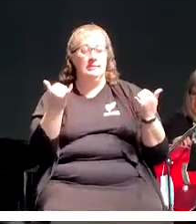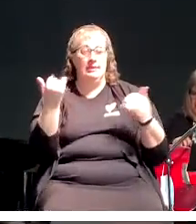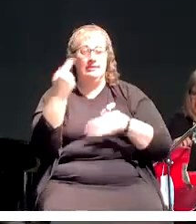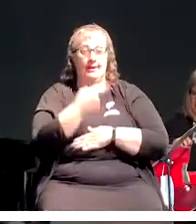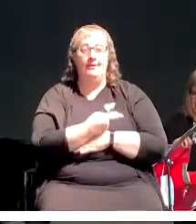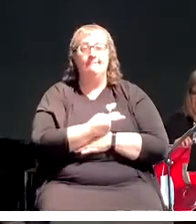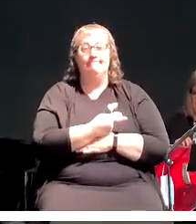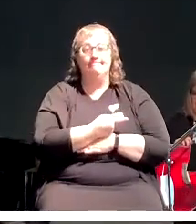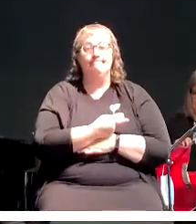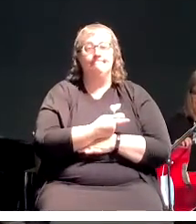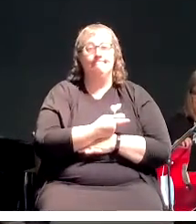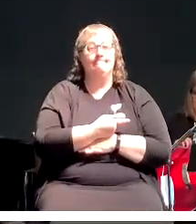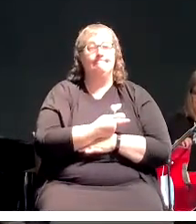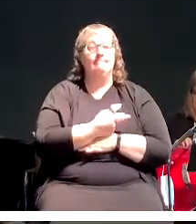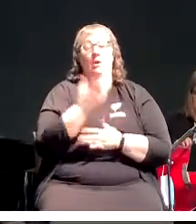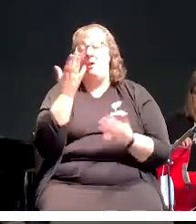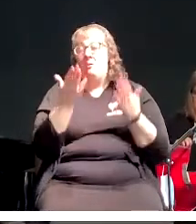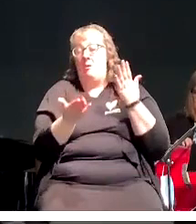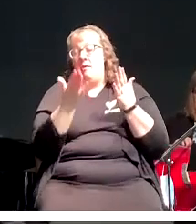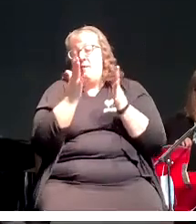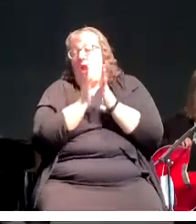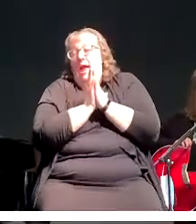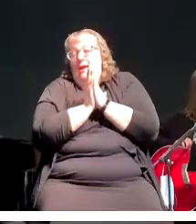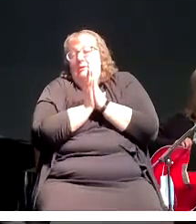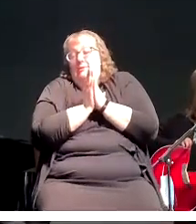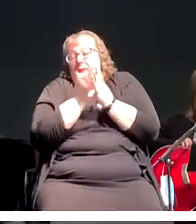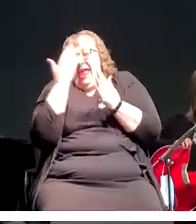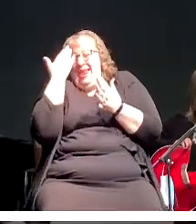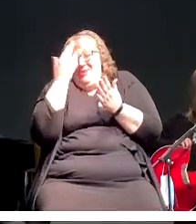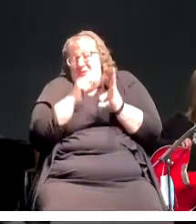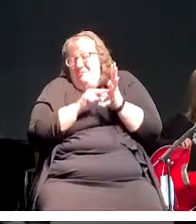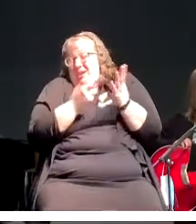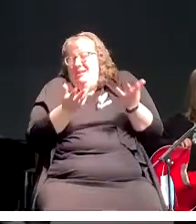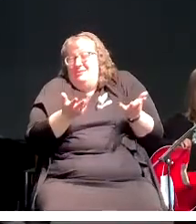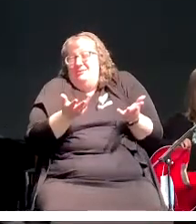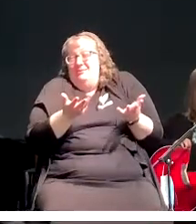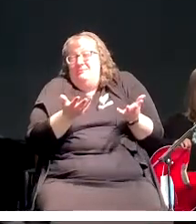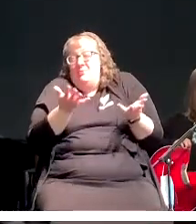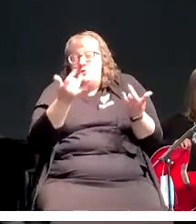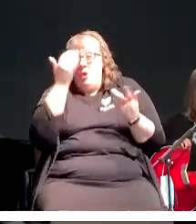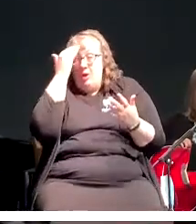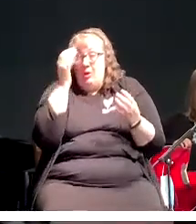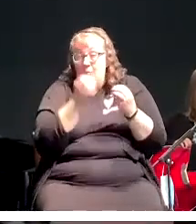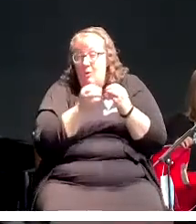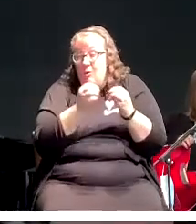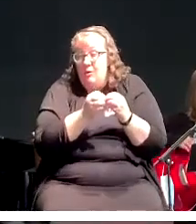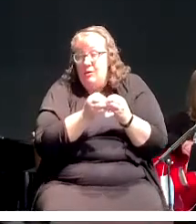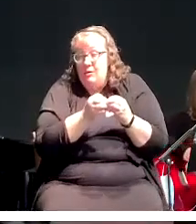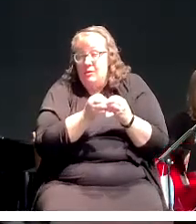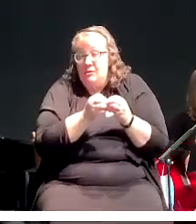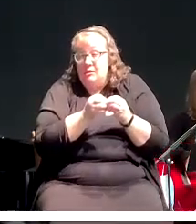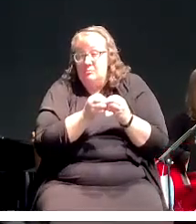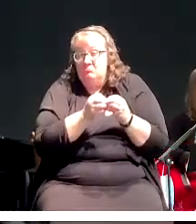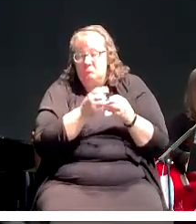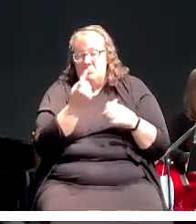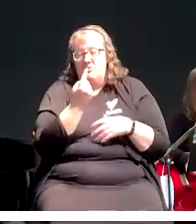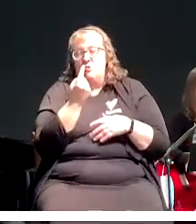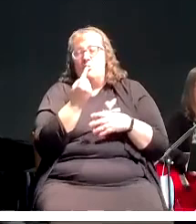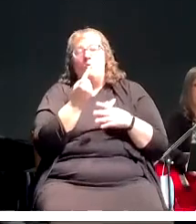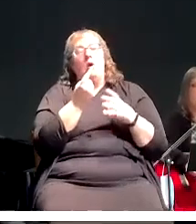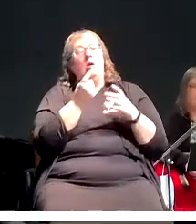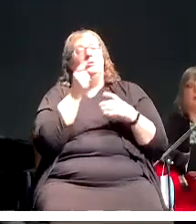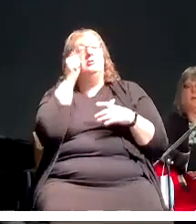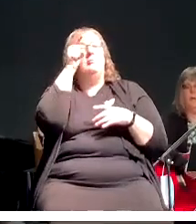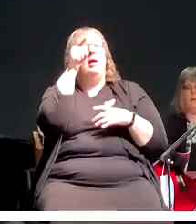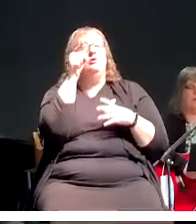day. Or maybe you're even asking, I don't even know what that means, but you want to know more? We'll have somebody to talk to you in the